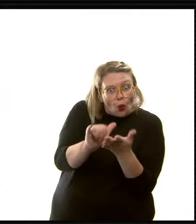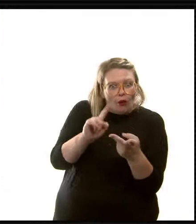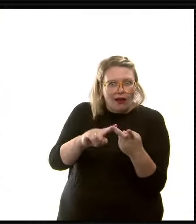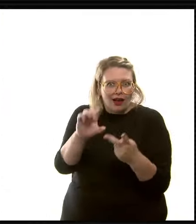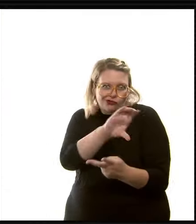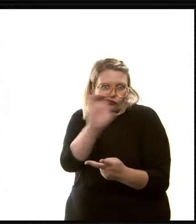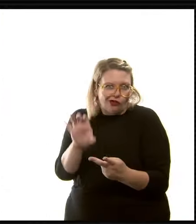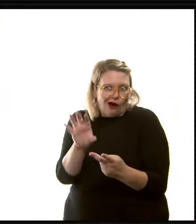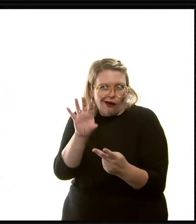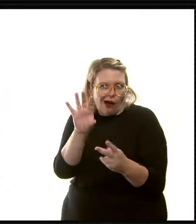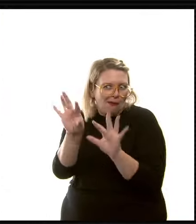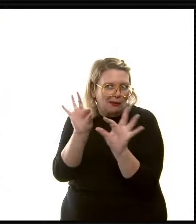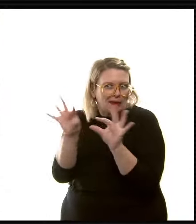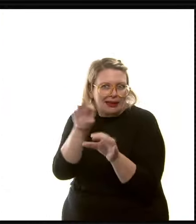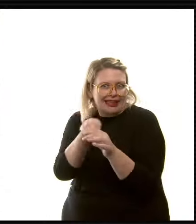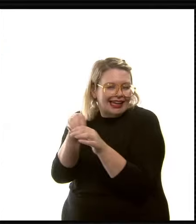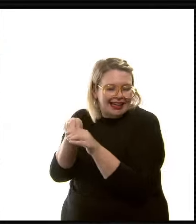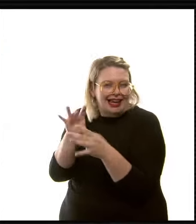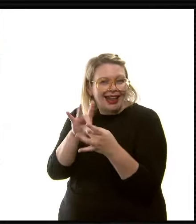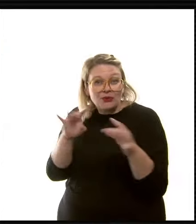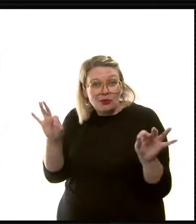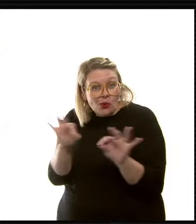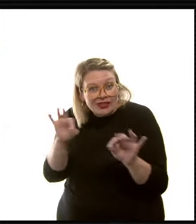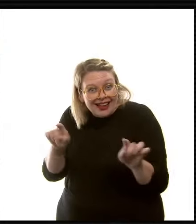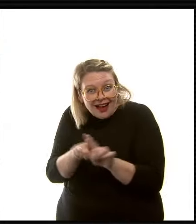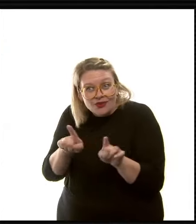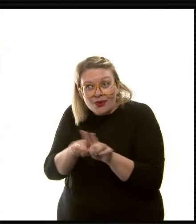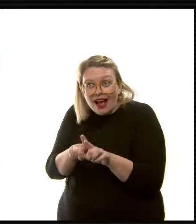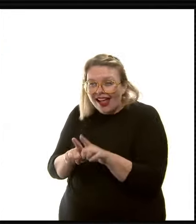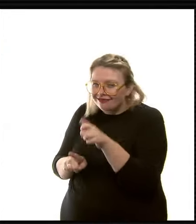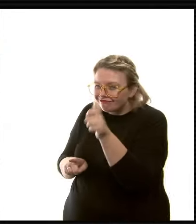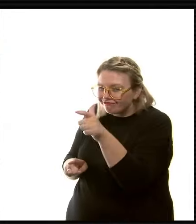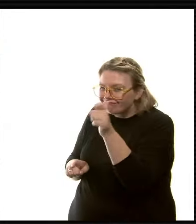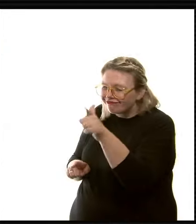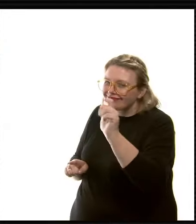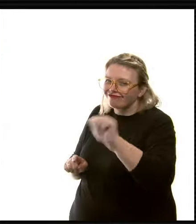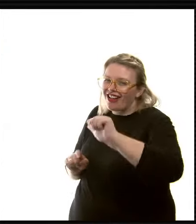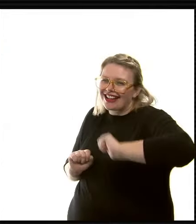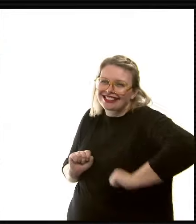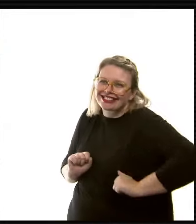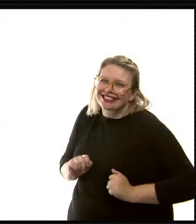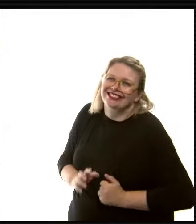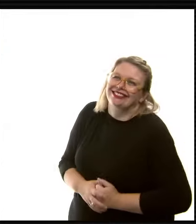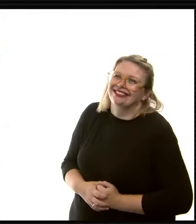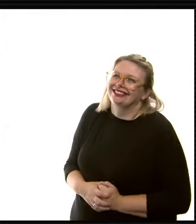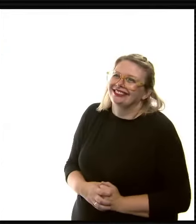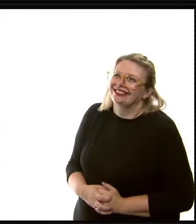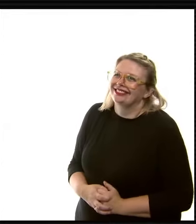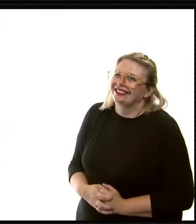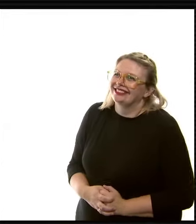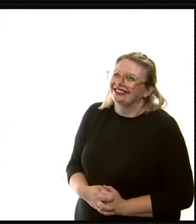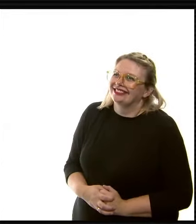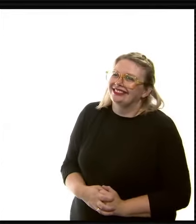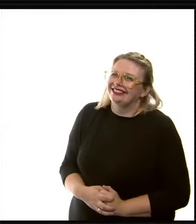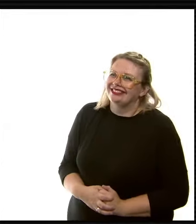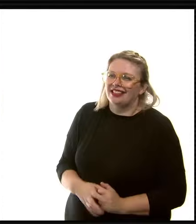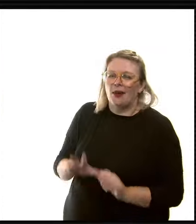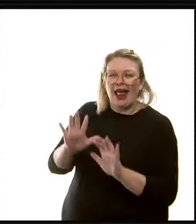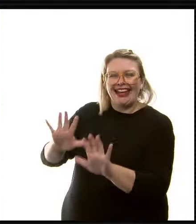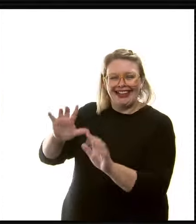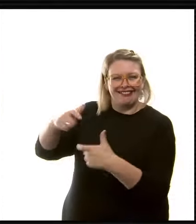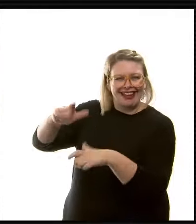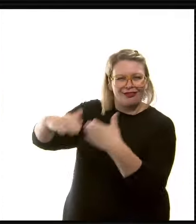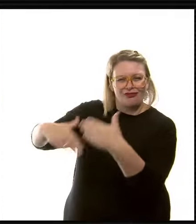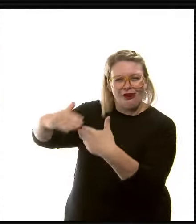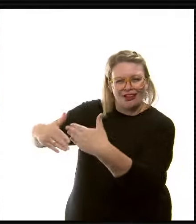there. So you bring a little bit of your music, a little bit of your energy. You know the vibes. You know the vibes. This party's ready to get started. All right, gonna let you guys carry on.